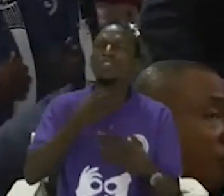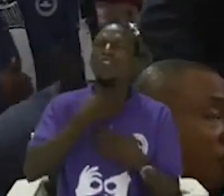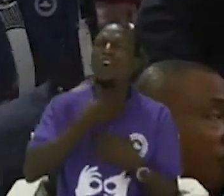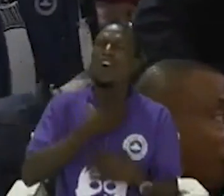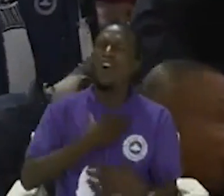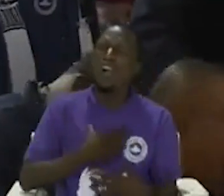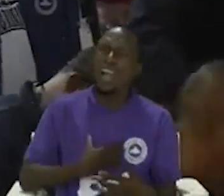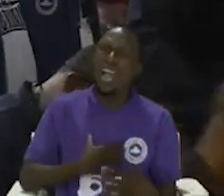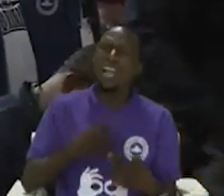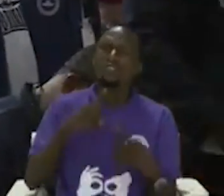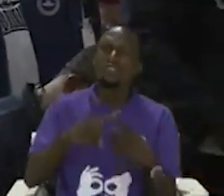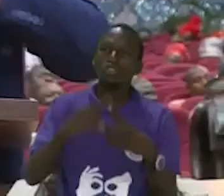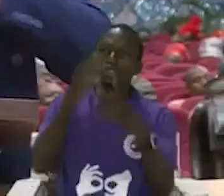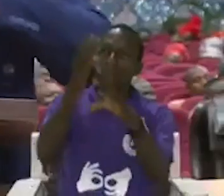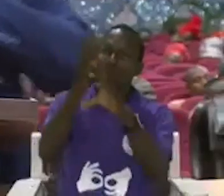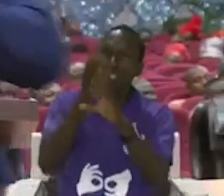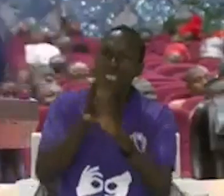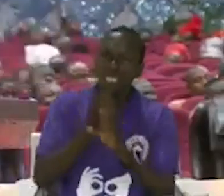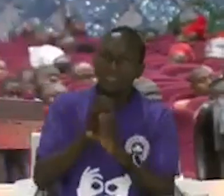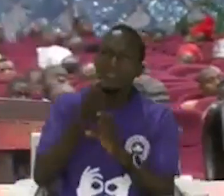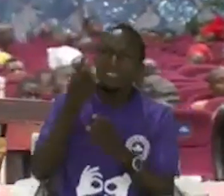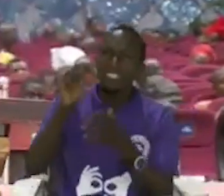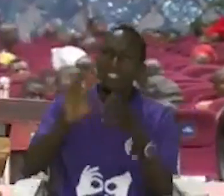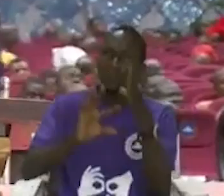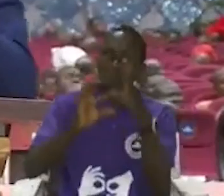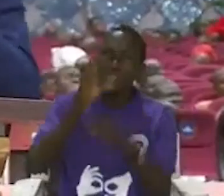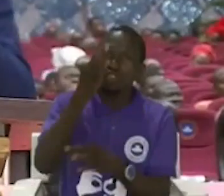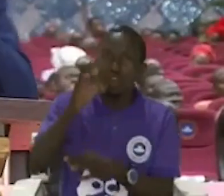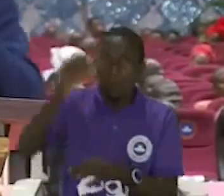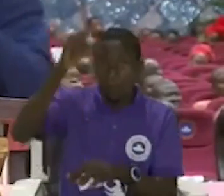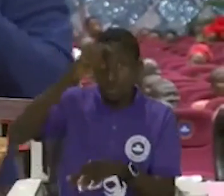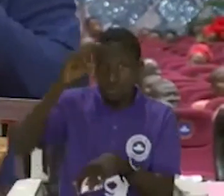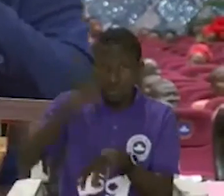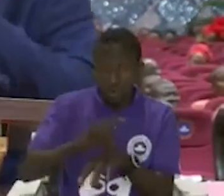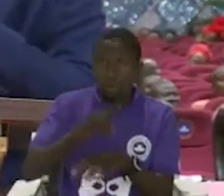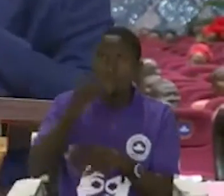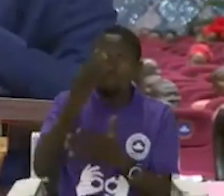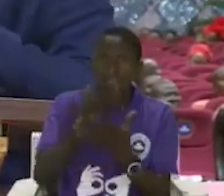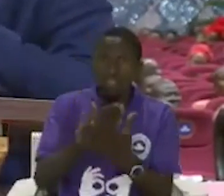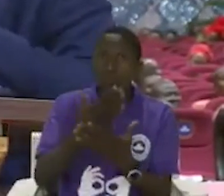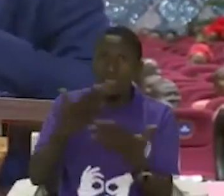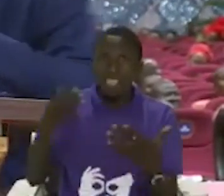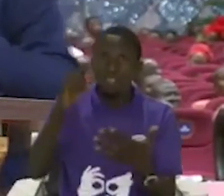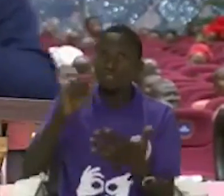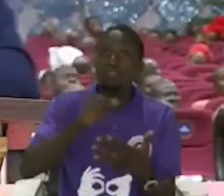to receive the spirit of wisdom. Listen to me. Yes, there are certain things you don't need to pray about.